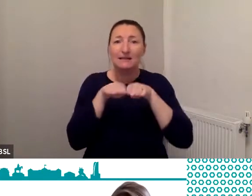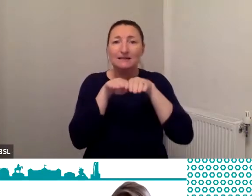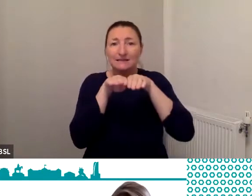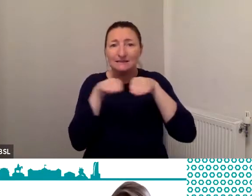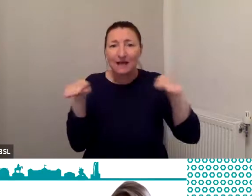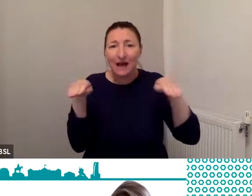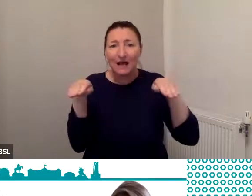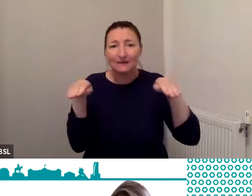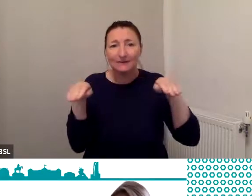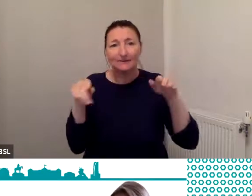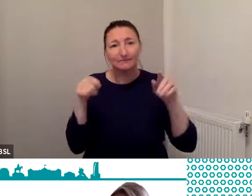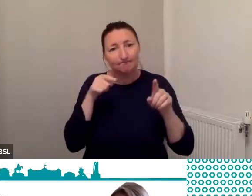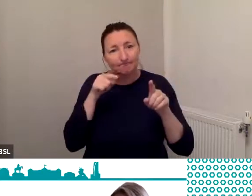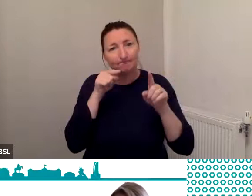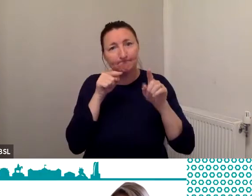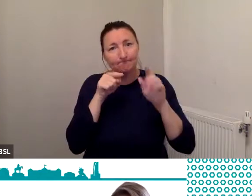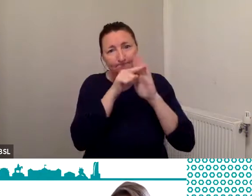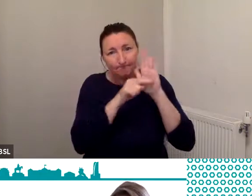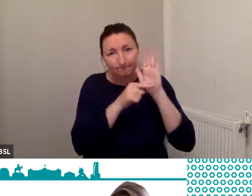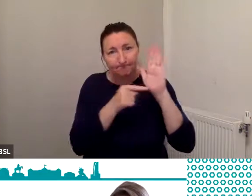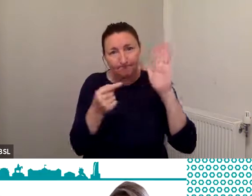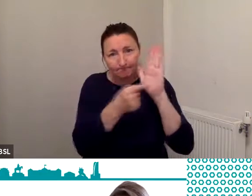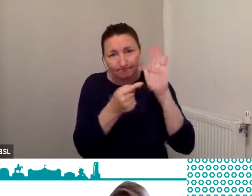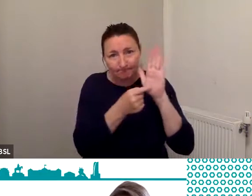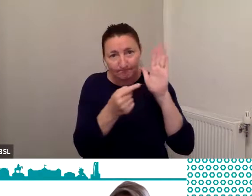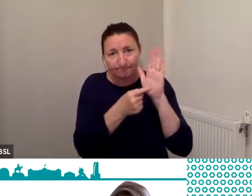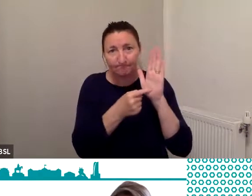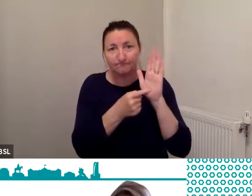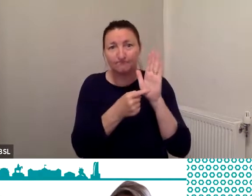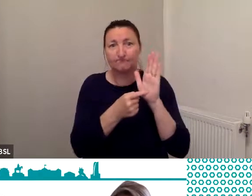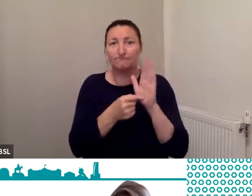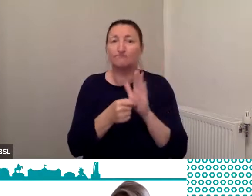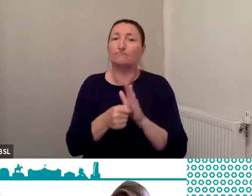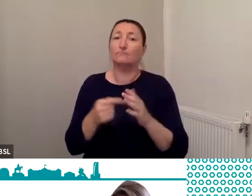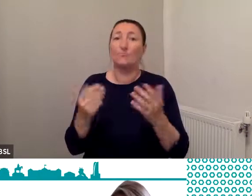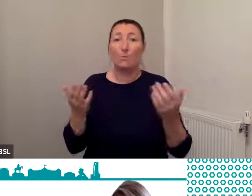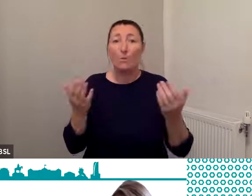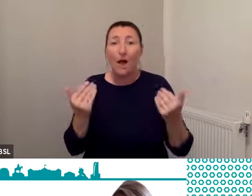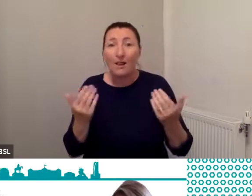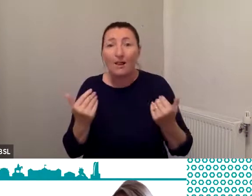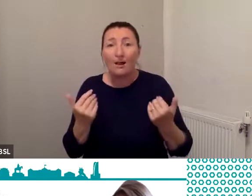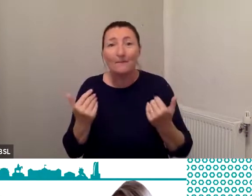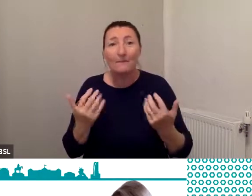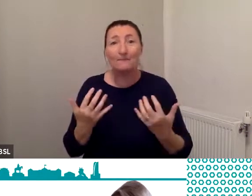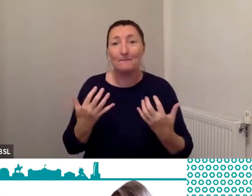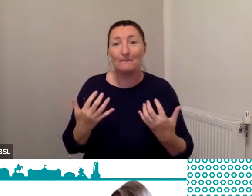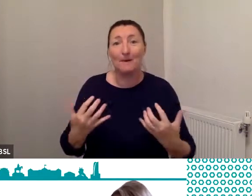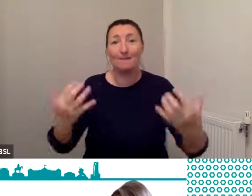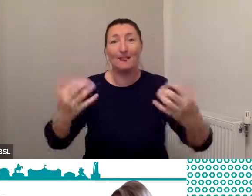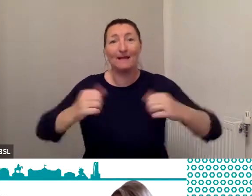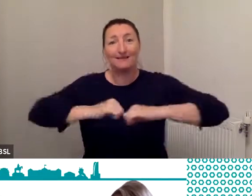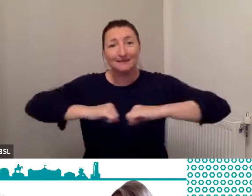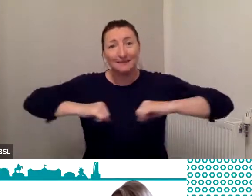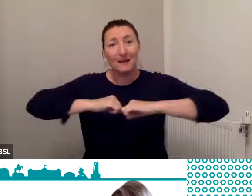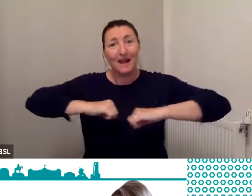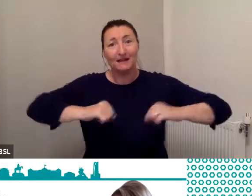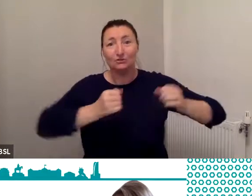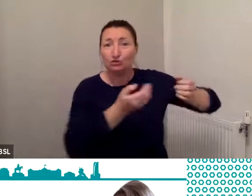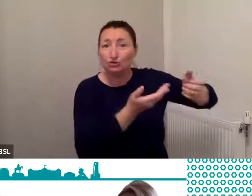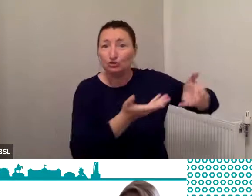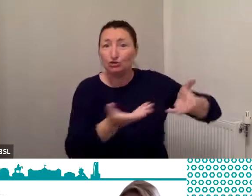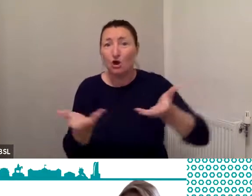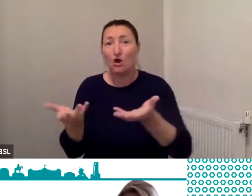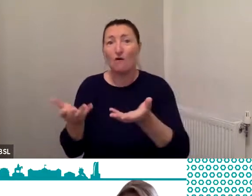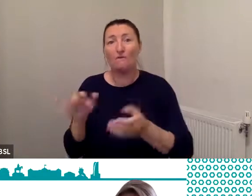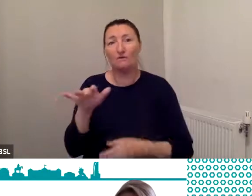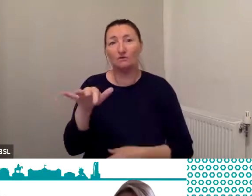process. Secondly, there should be accessible and welcoming public spaces and services. And that accessibility needs